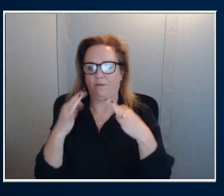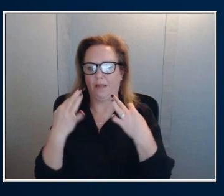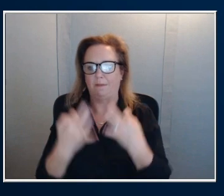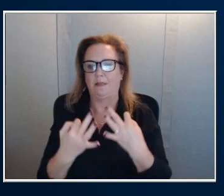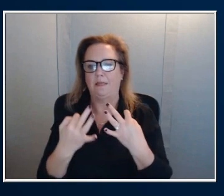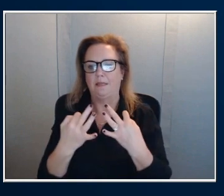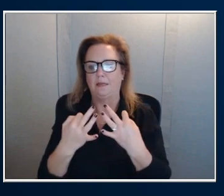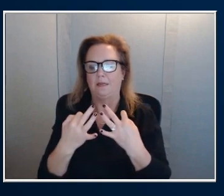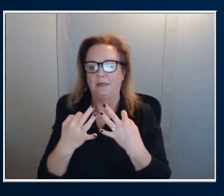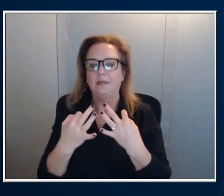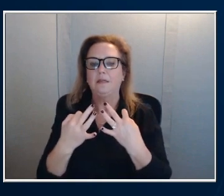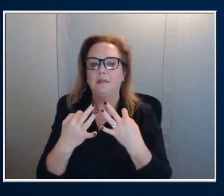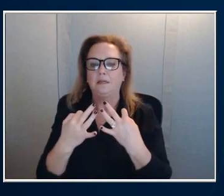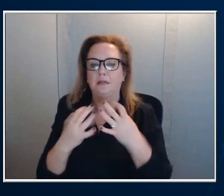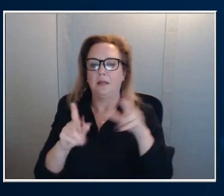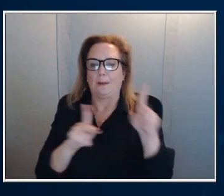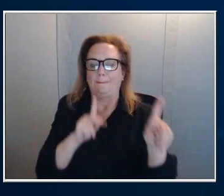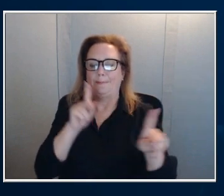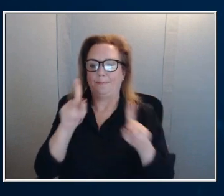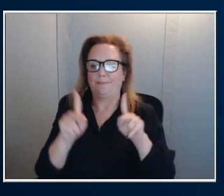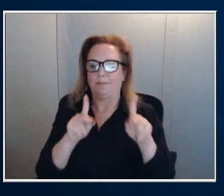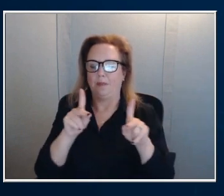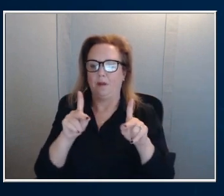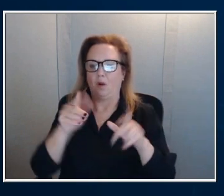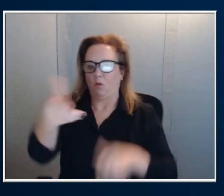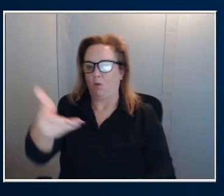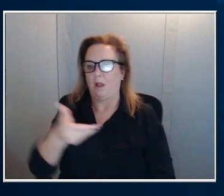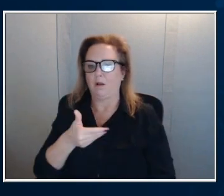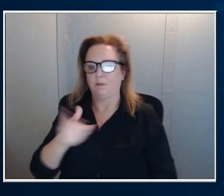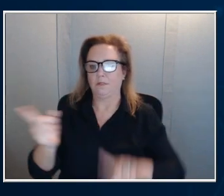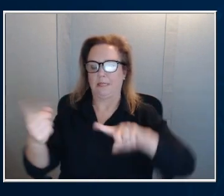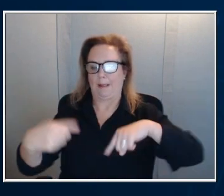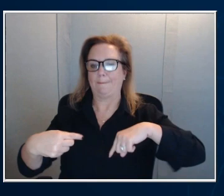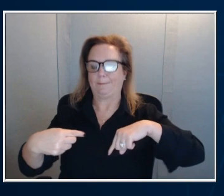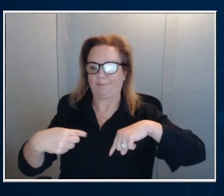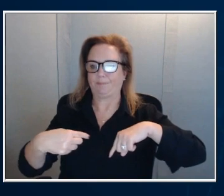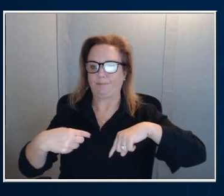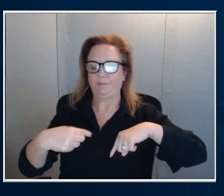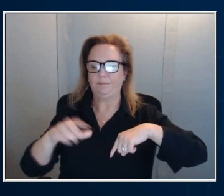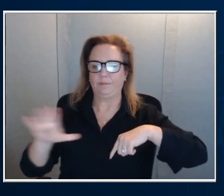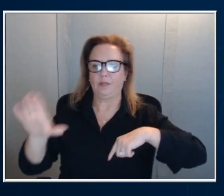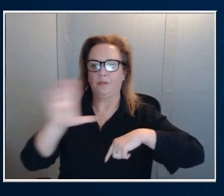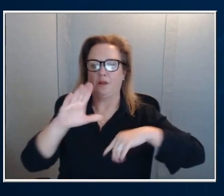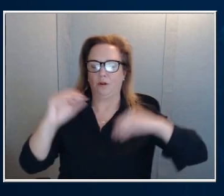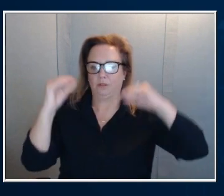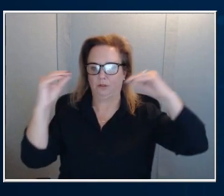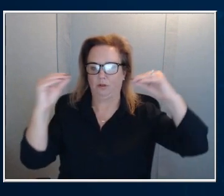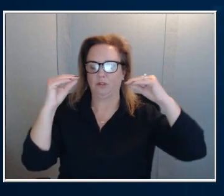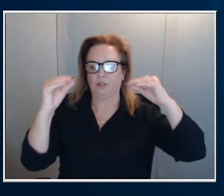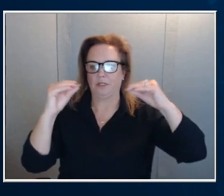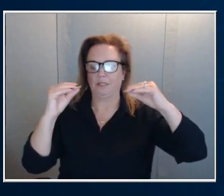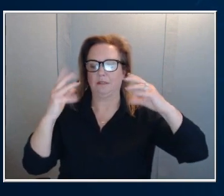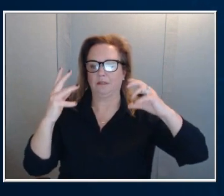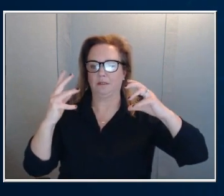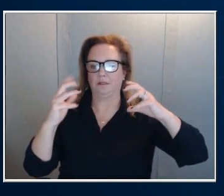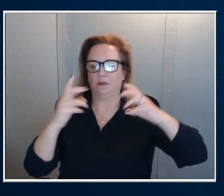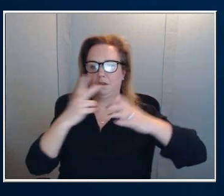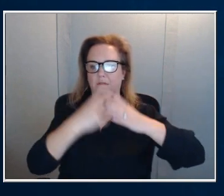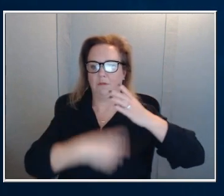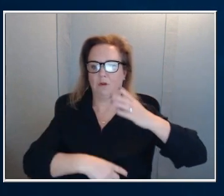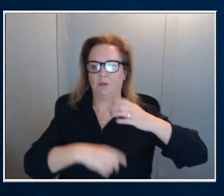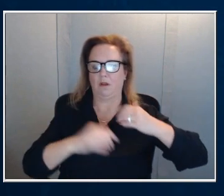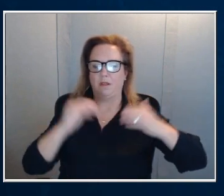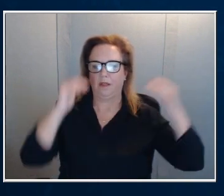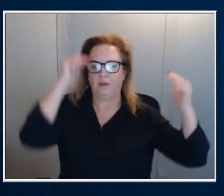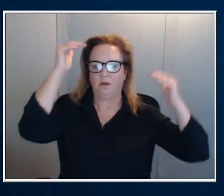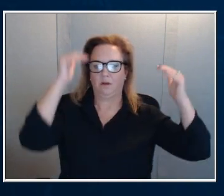and people are all welcome to attend, and it's through their instruction, and they give instruction both on the adult